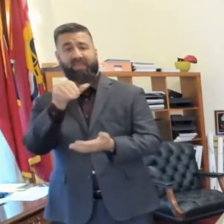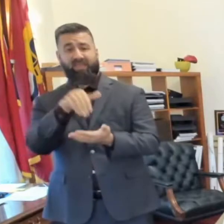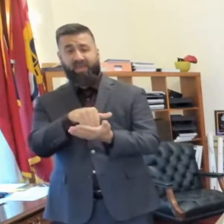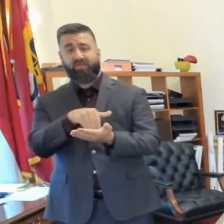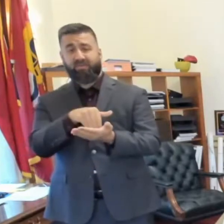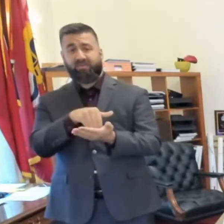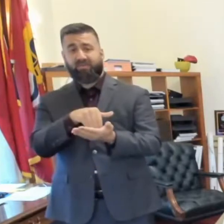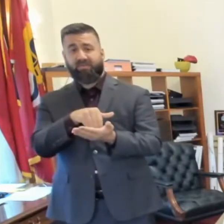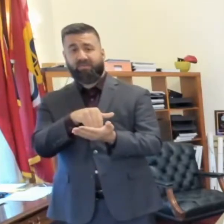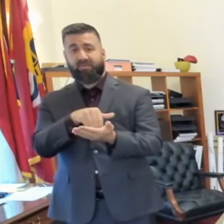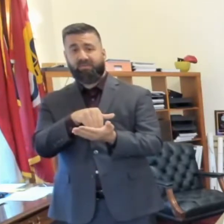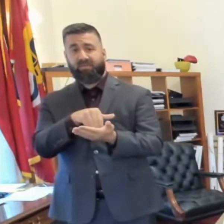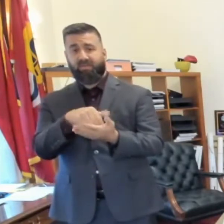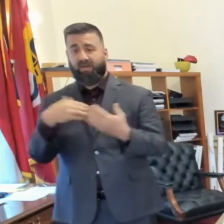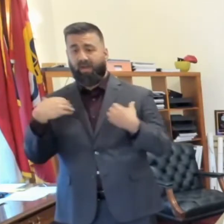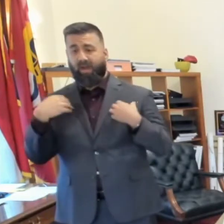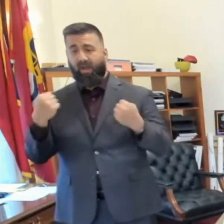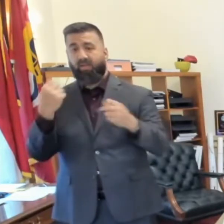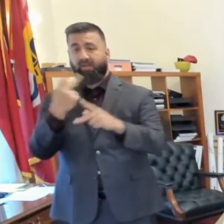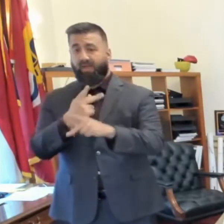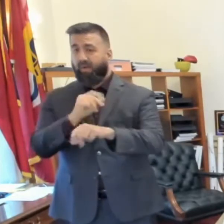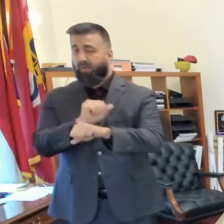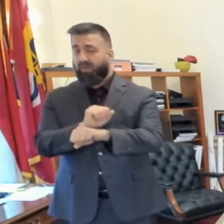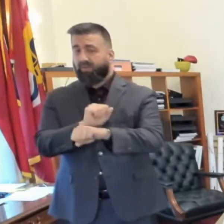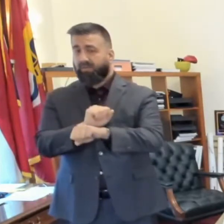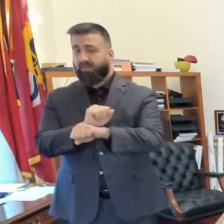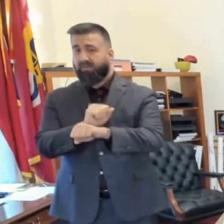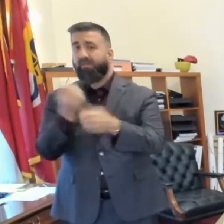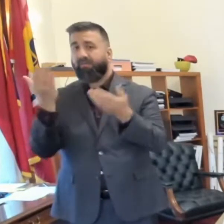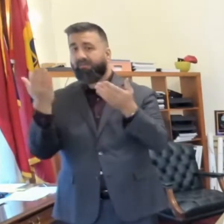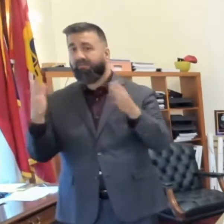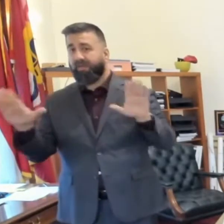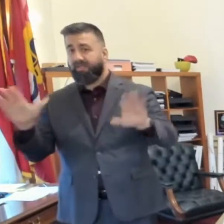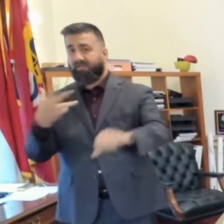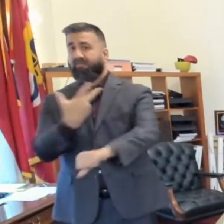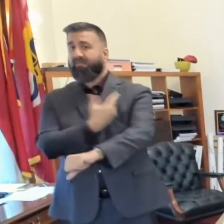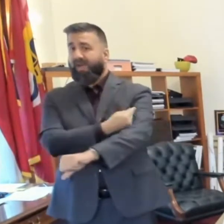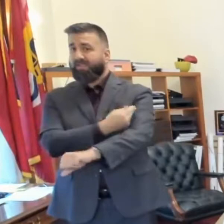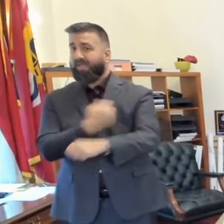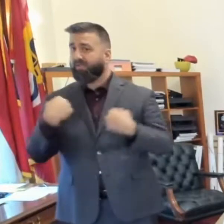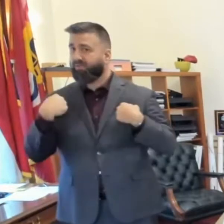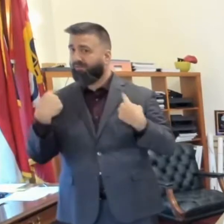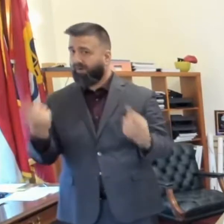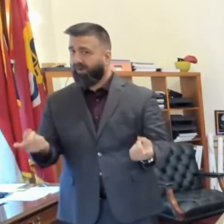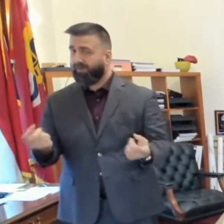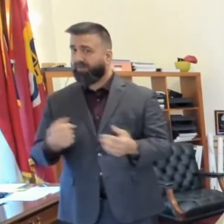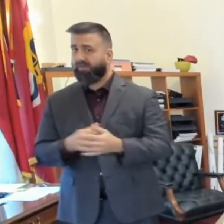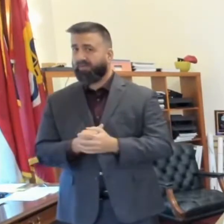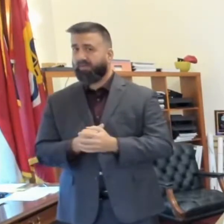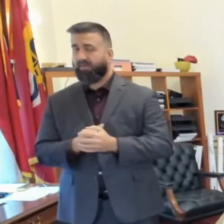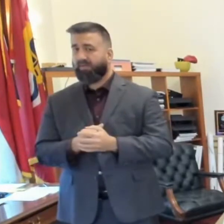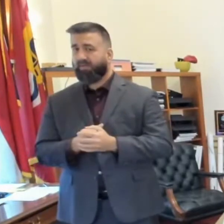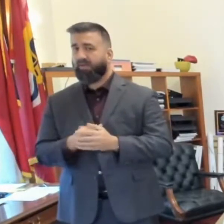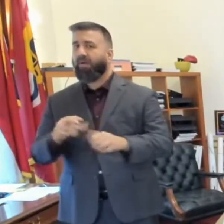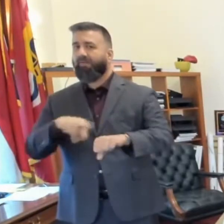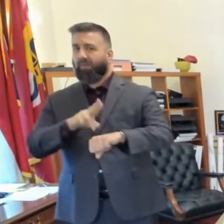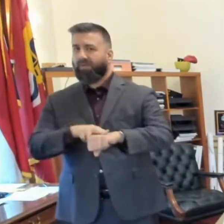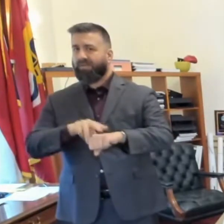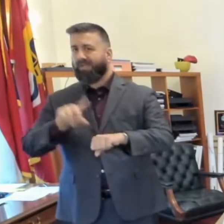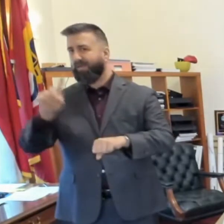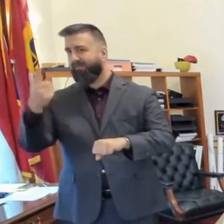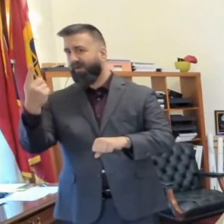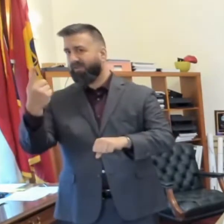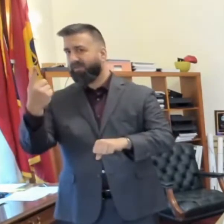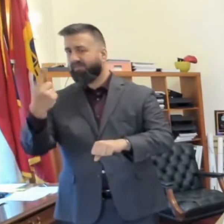66,000 healthcare workers vaccinated so far. That's, of course, the first